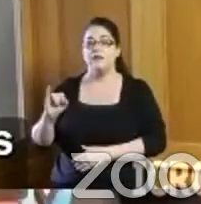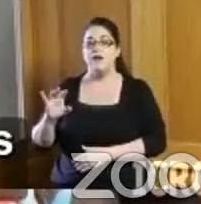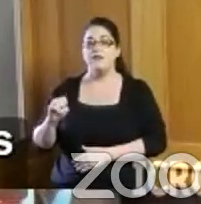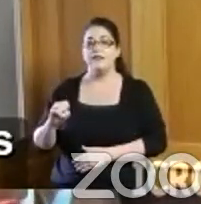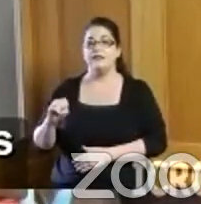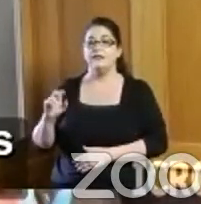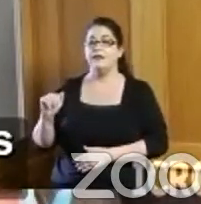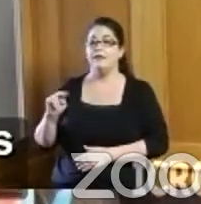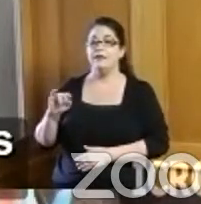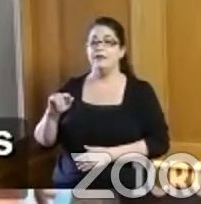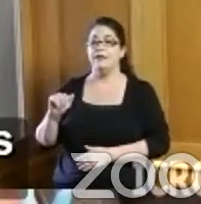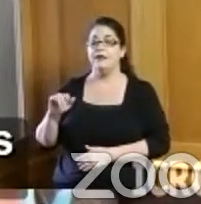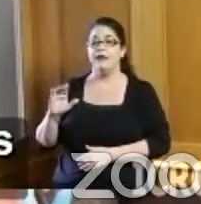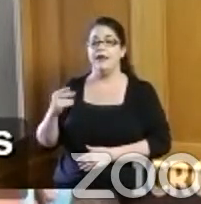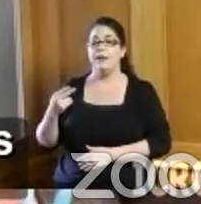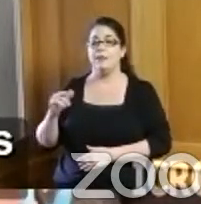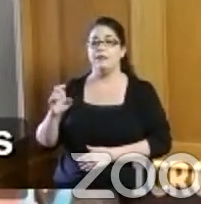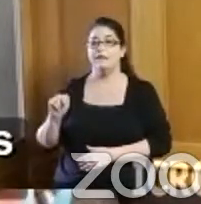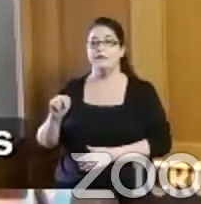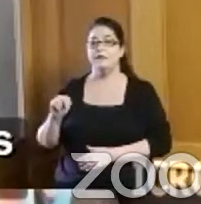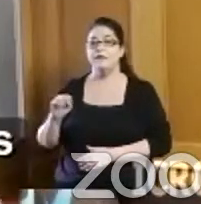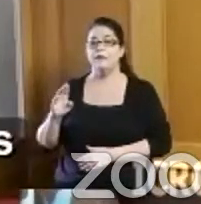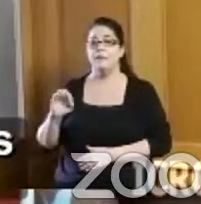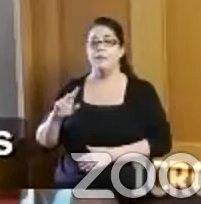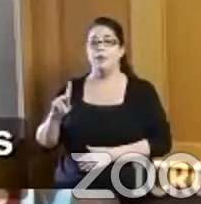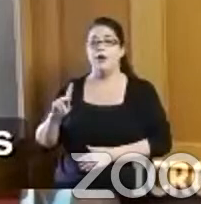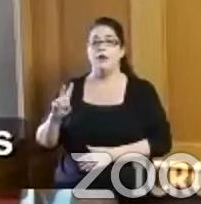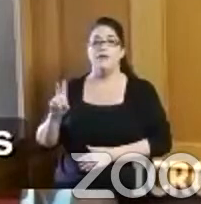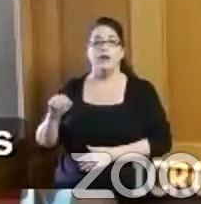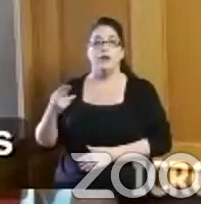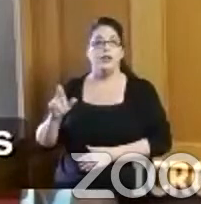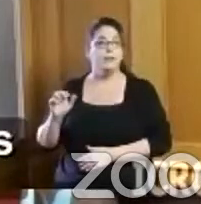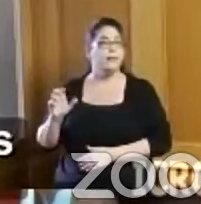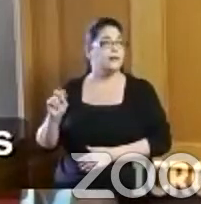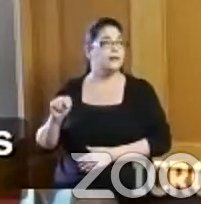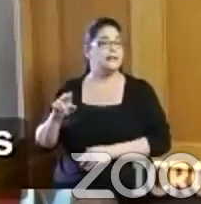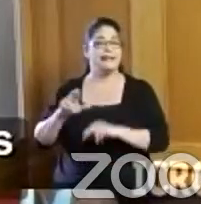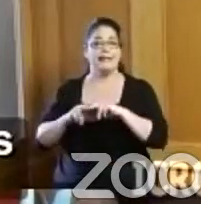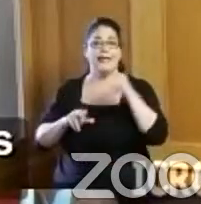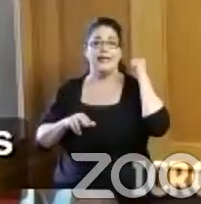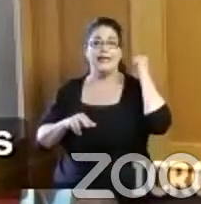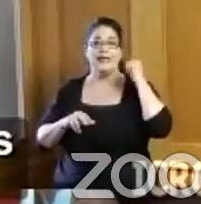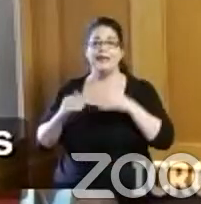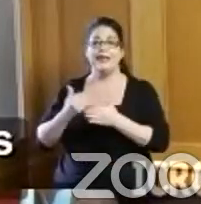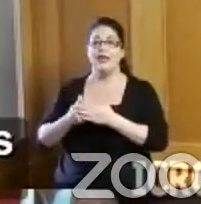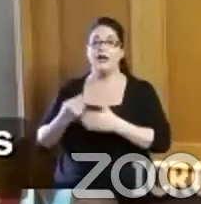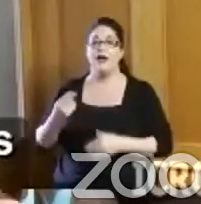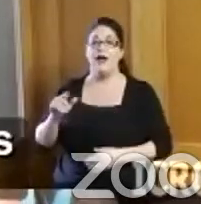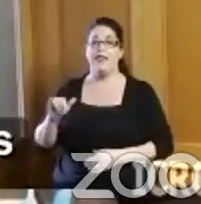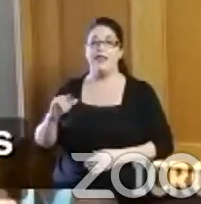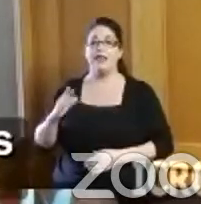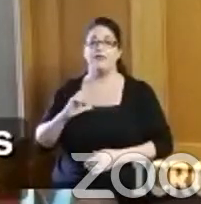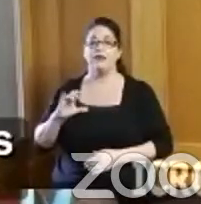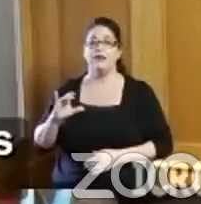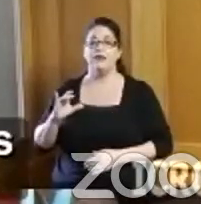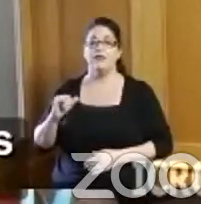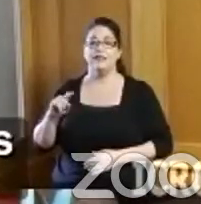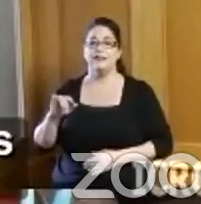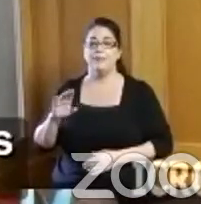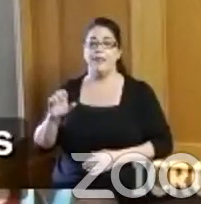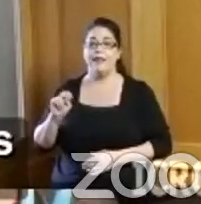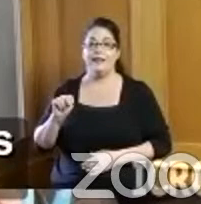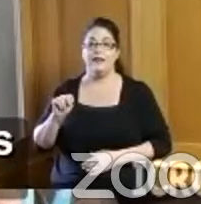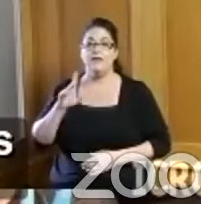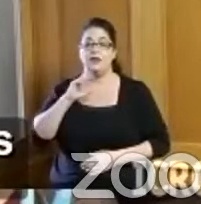a budget analyst. Also, Mark Von Allman, who is with us today, sitting back next to Holly Christman, who is our senior policy manager